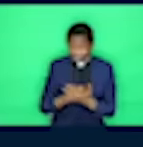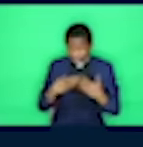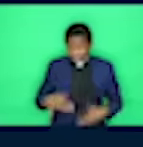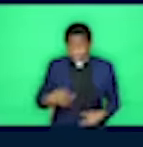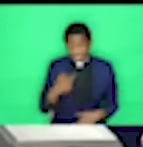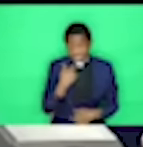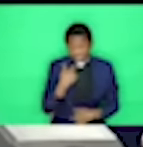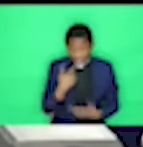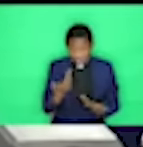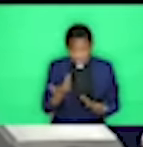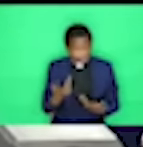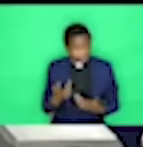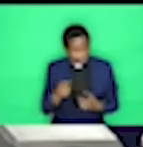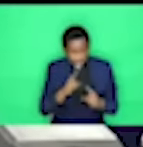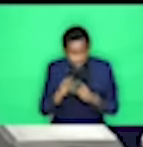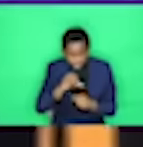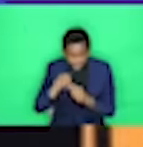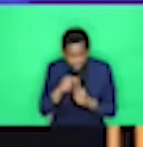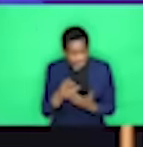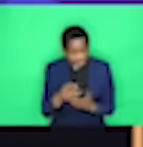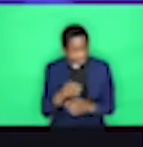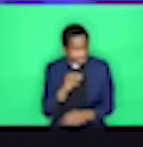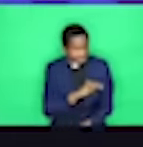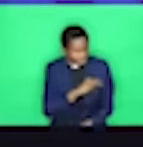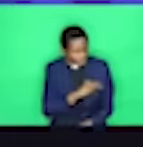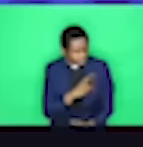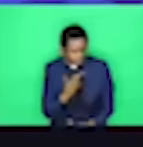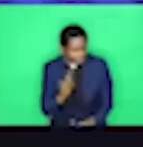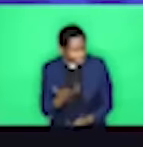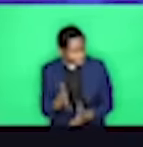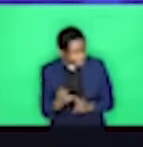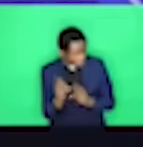when it comes to morality, we are looking up to you, the church.